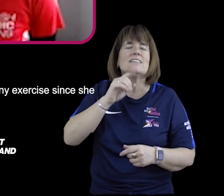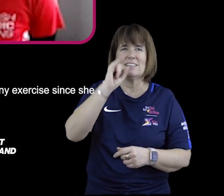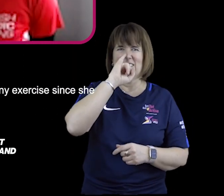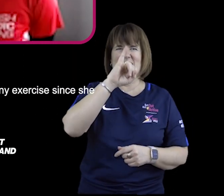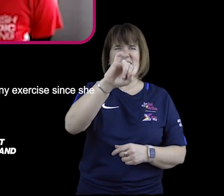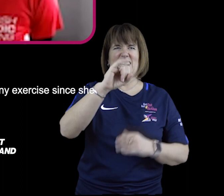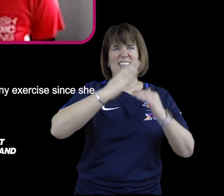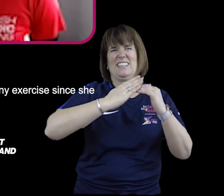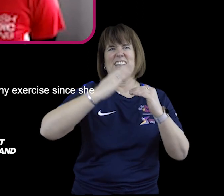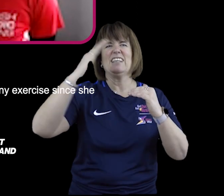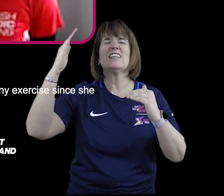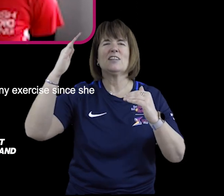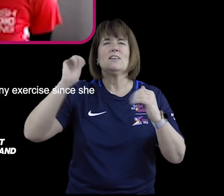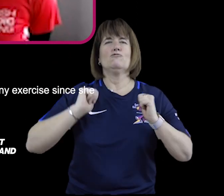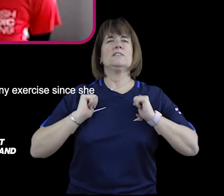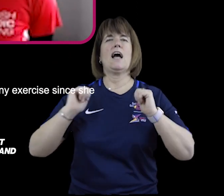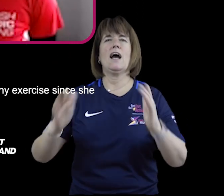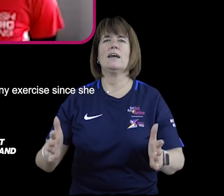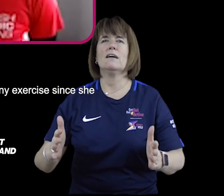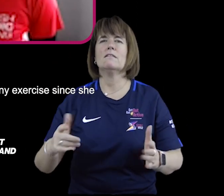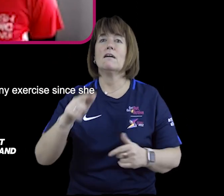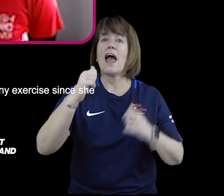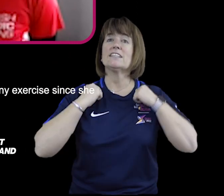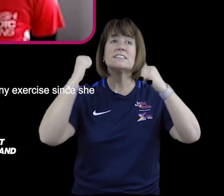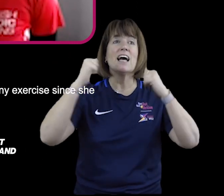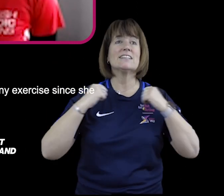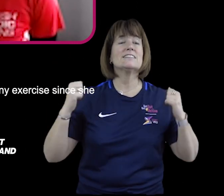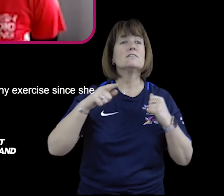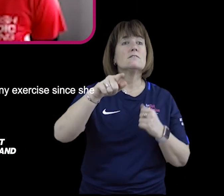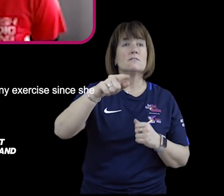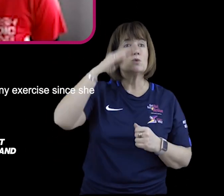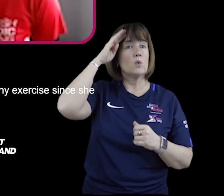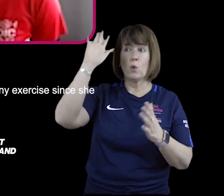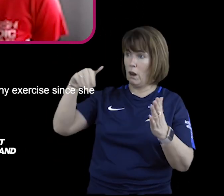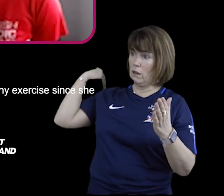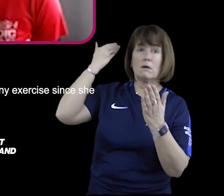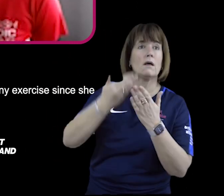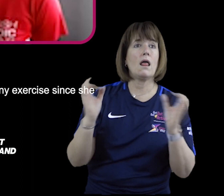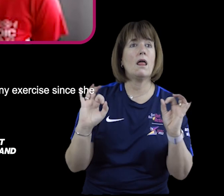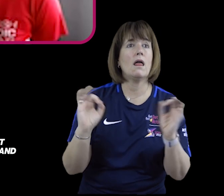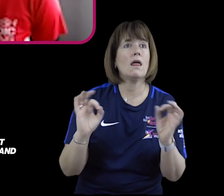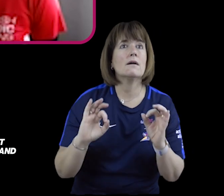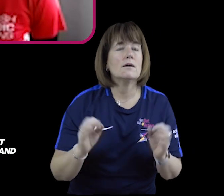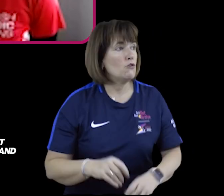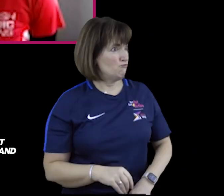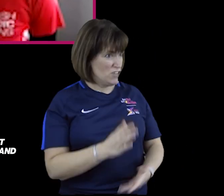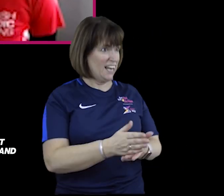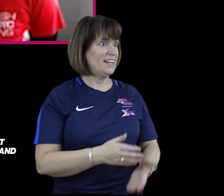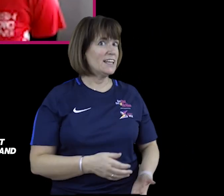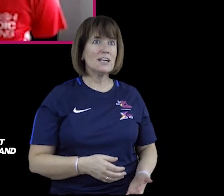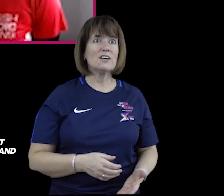lady who was in her 60s, approaching retirement, not done any exercise since she left school. And she got the technique quicker than he did.